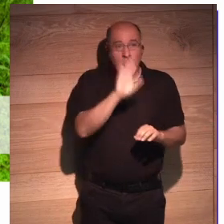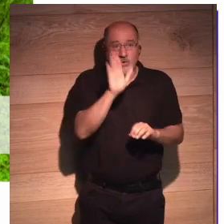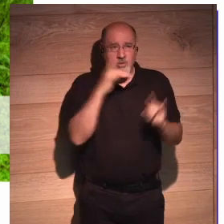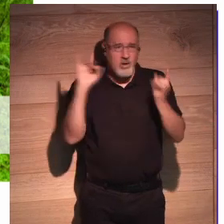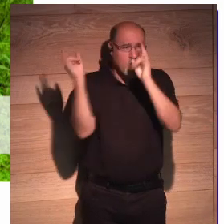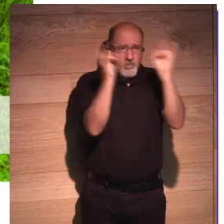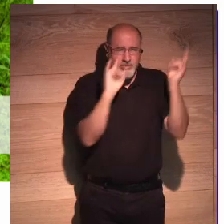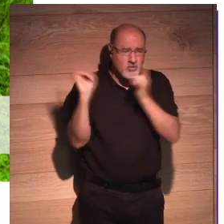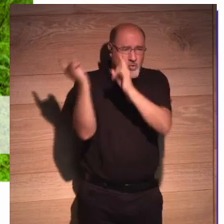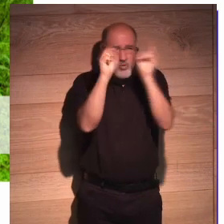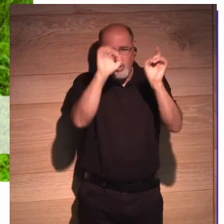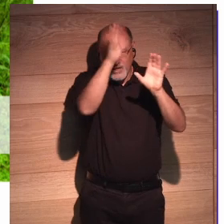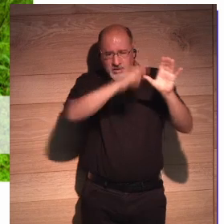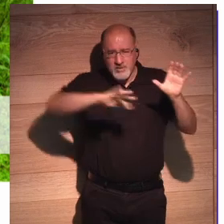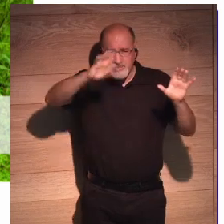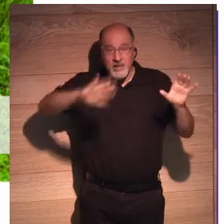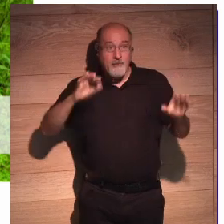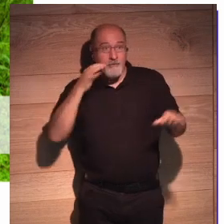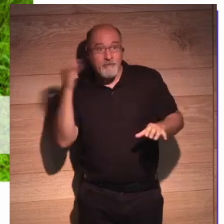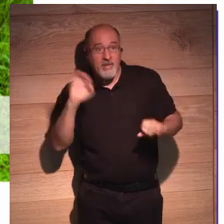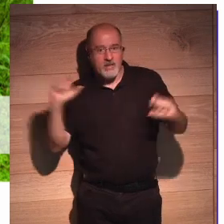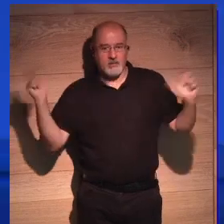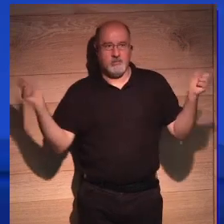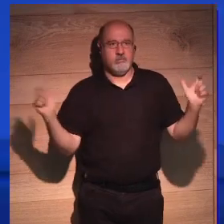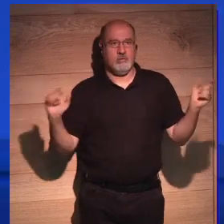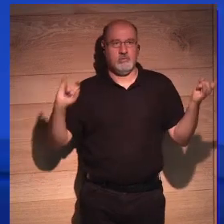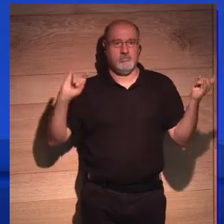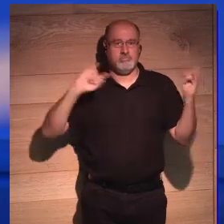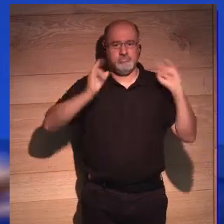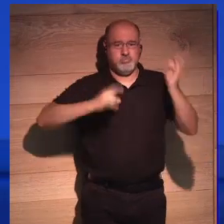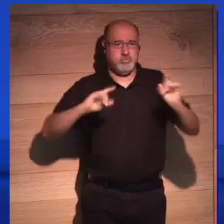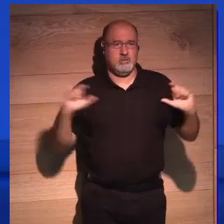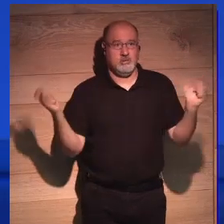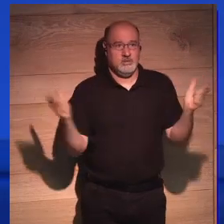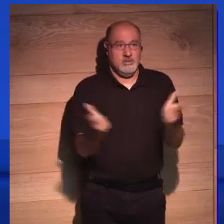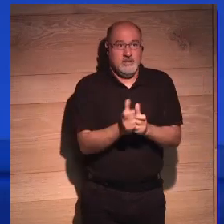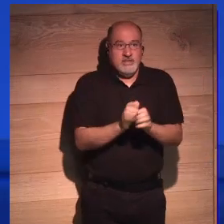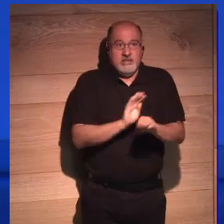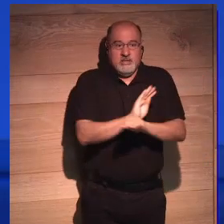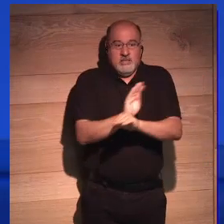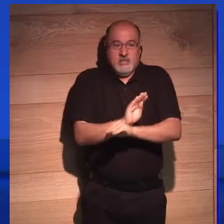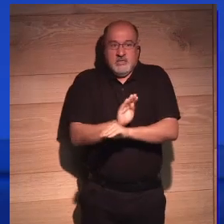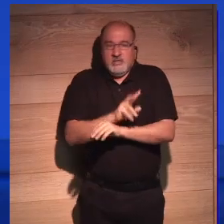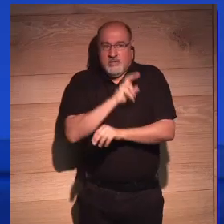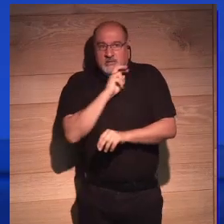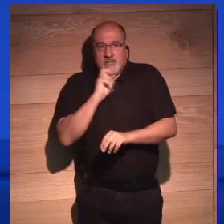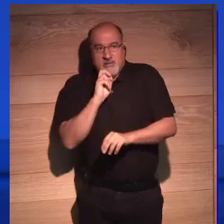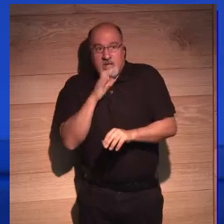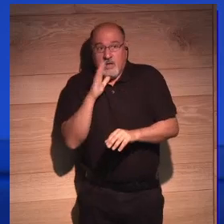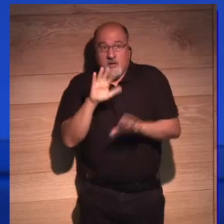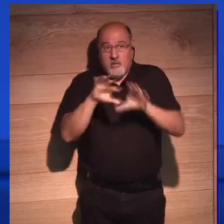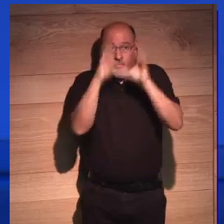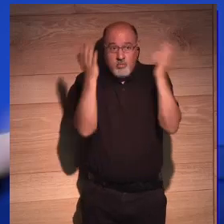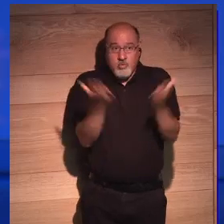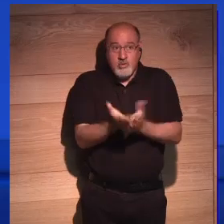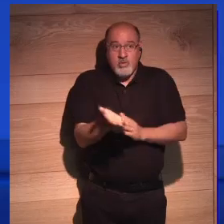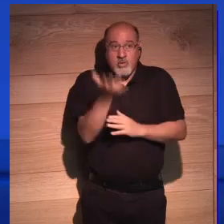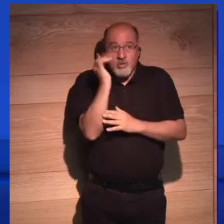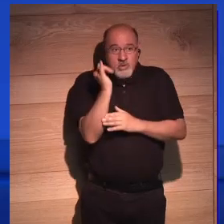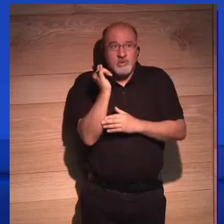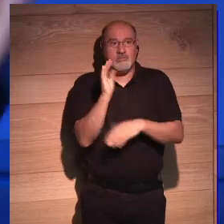State, and there's only a few places in the world now where you can't hear any sounds